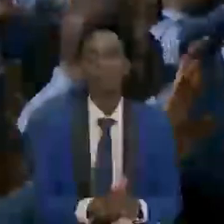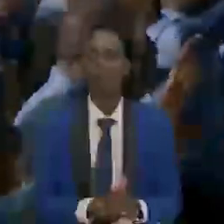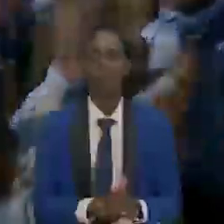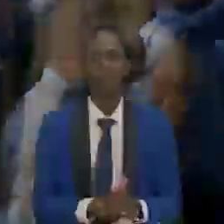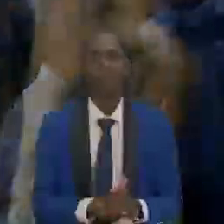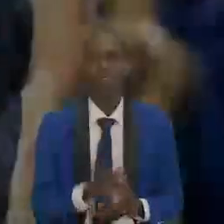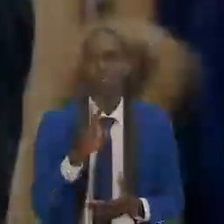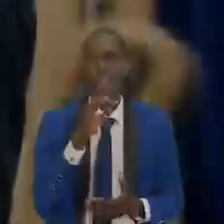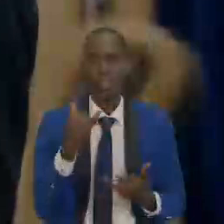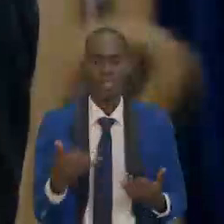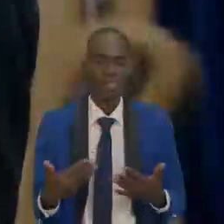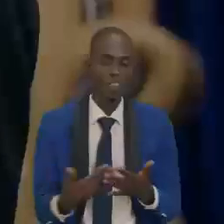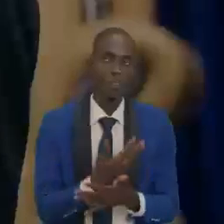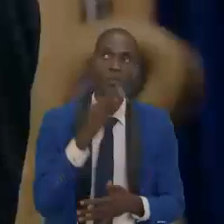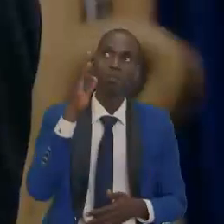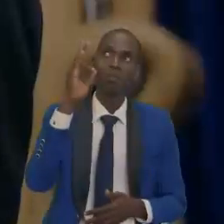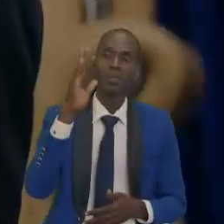a new minister